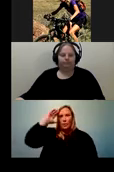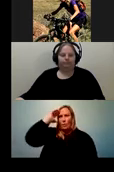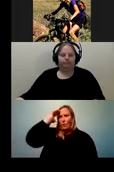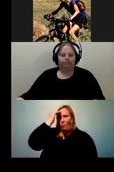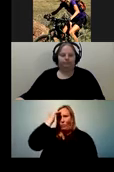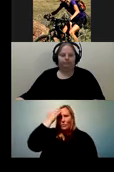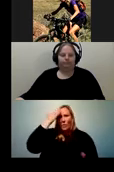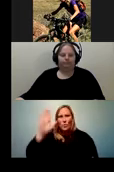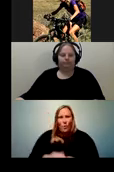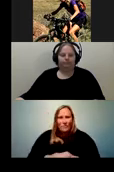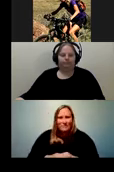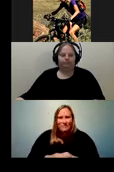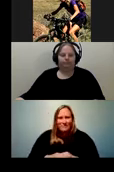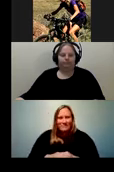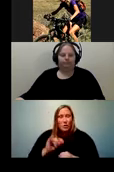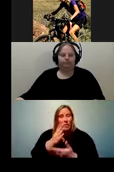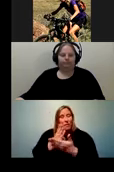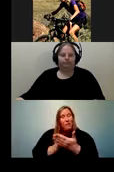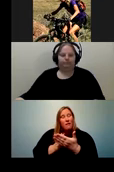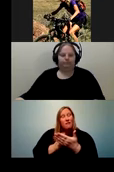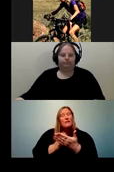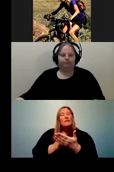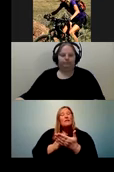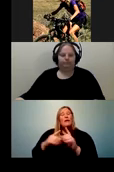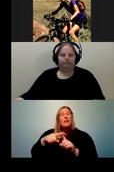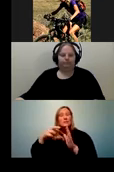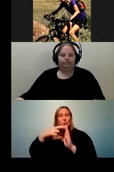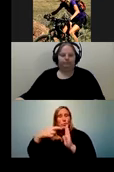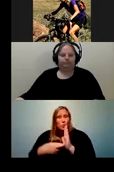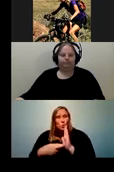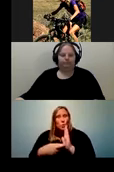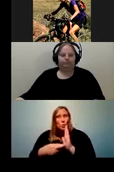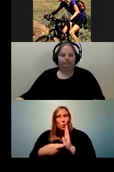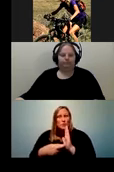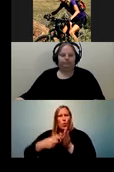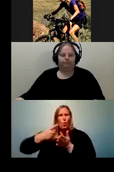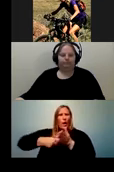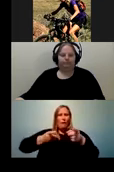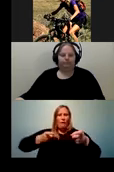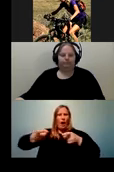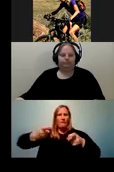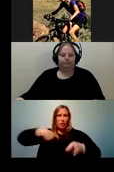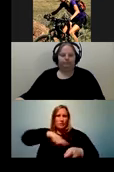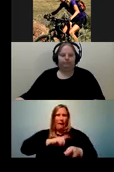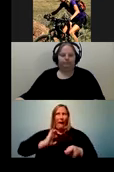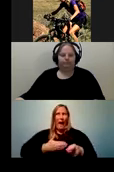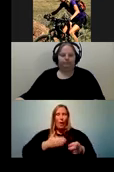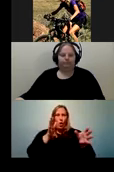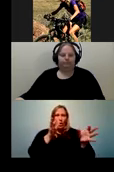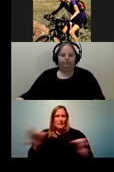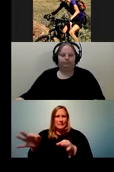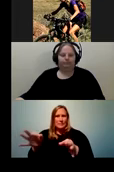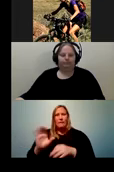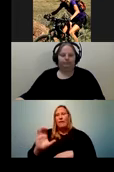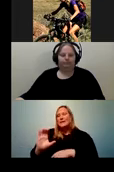that component as well as the rules that govern us, like professional codes of standard, such as CRC.